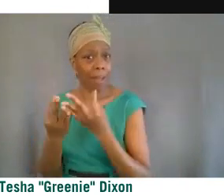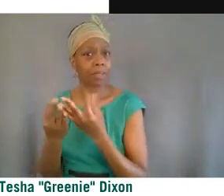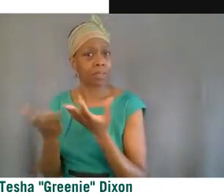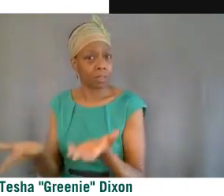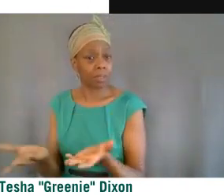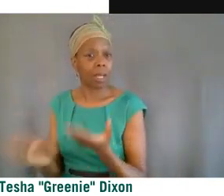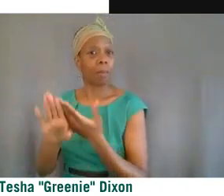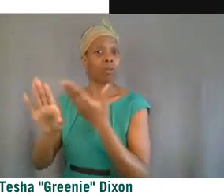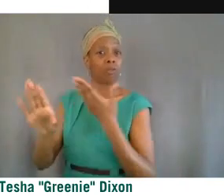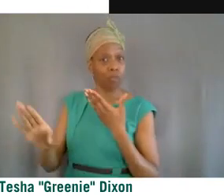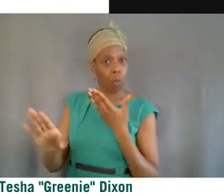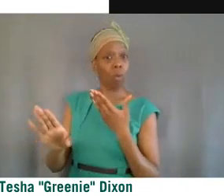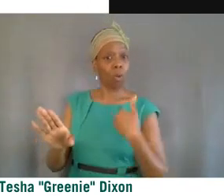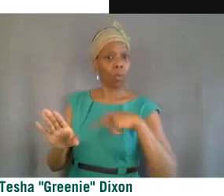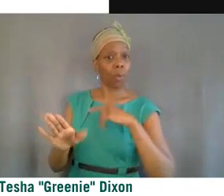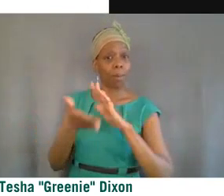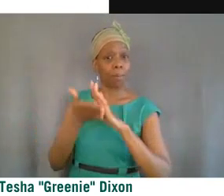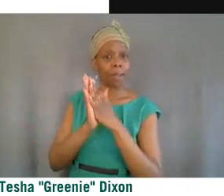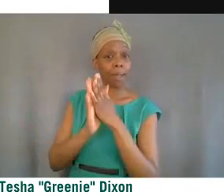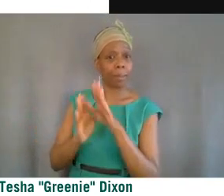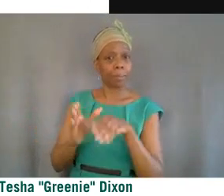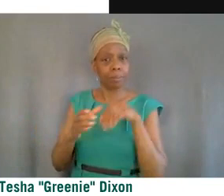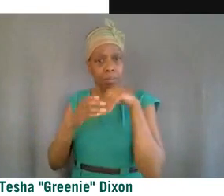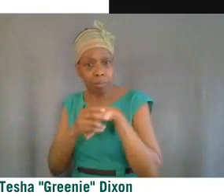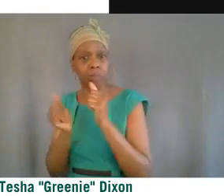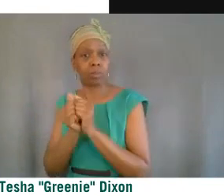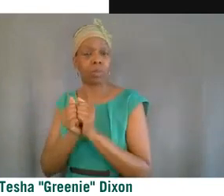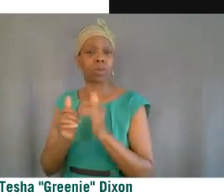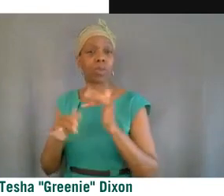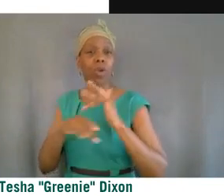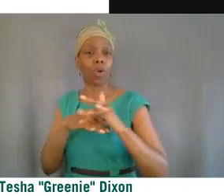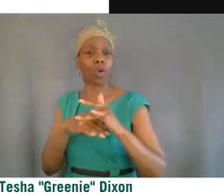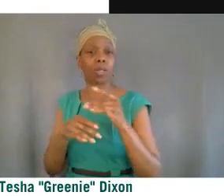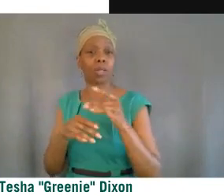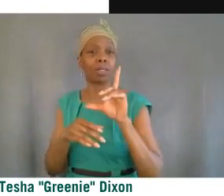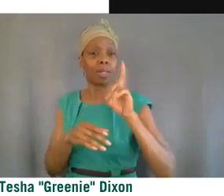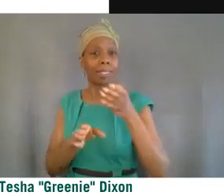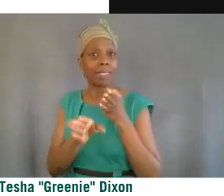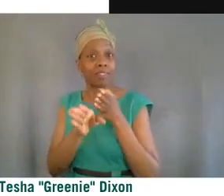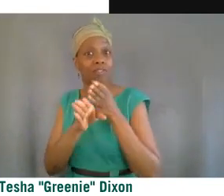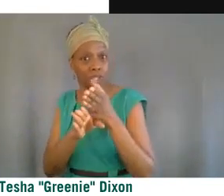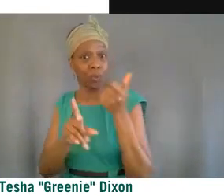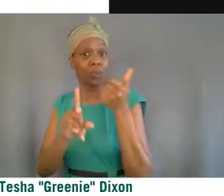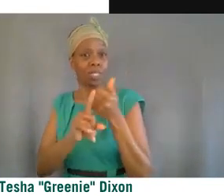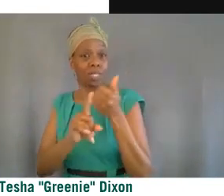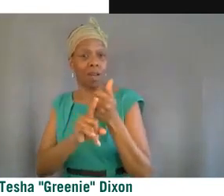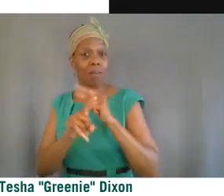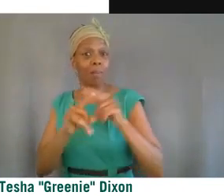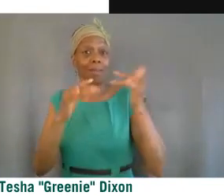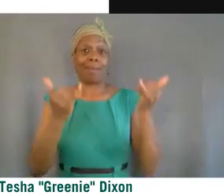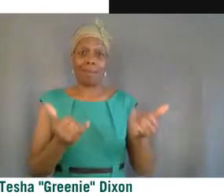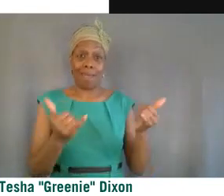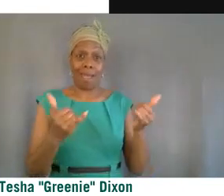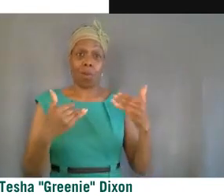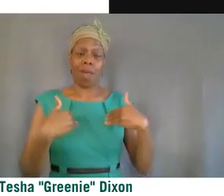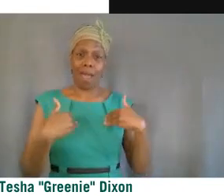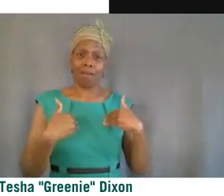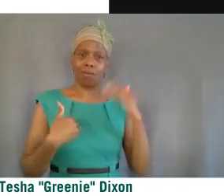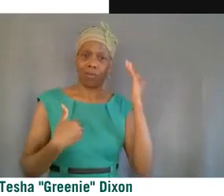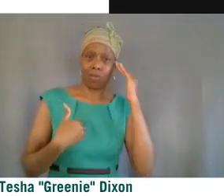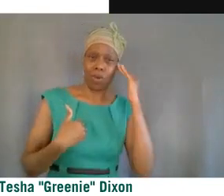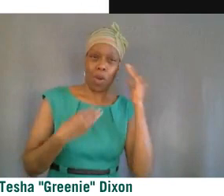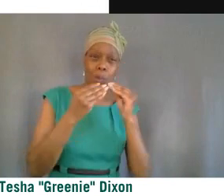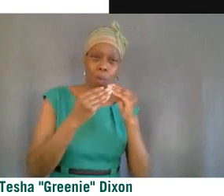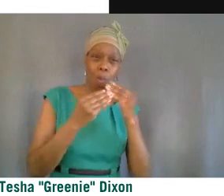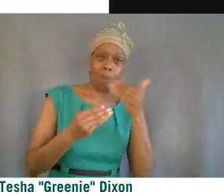before we got into the early diagnosis field. And so now we have we know a little bit better